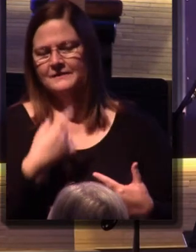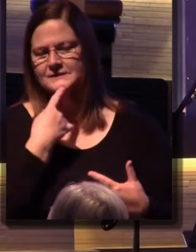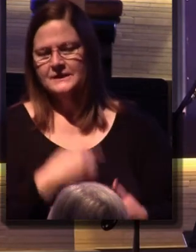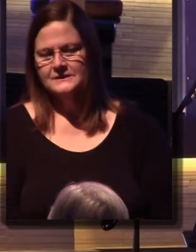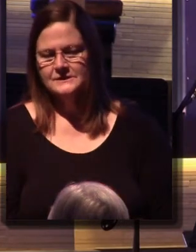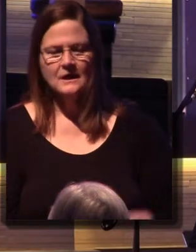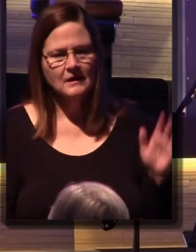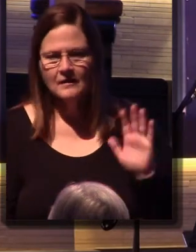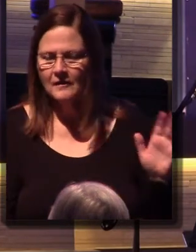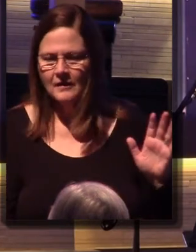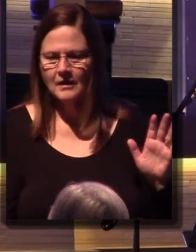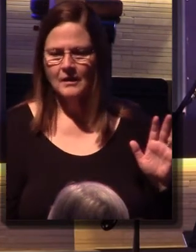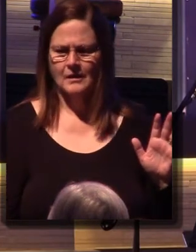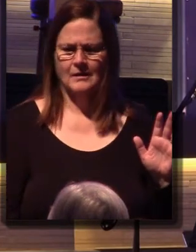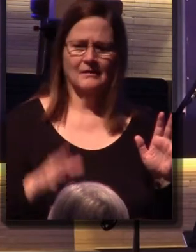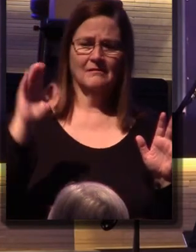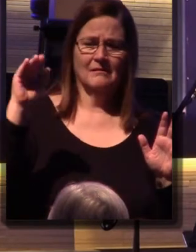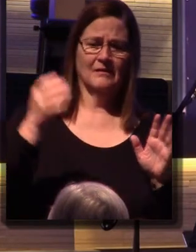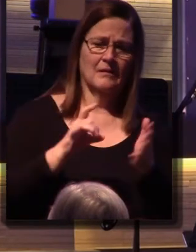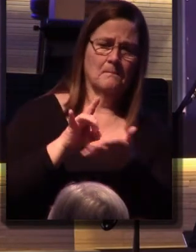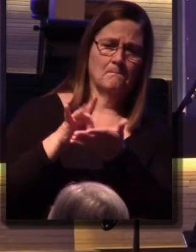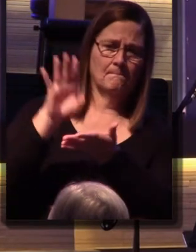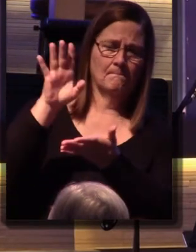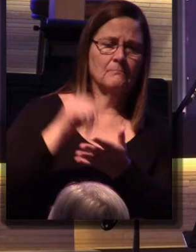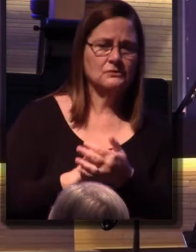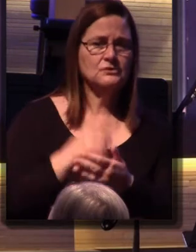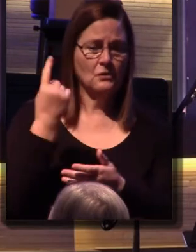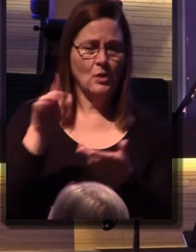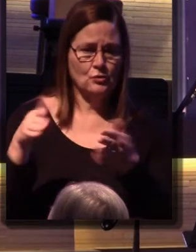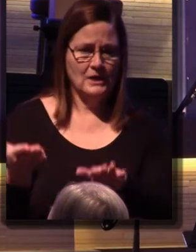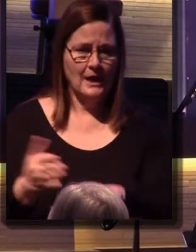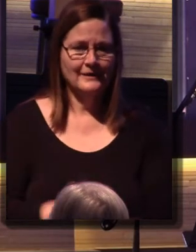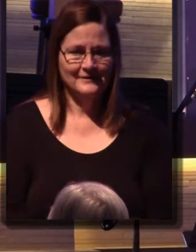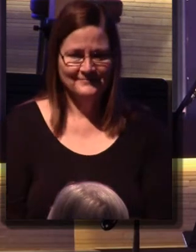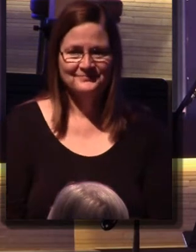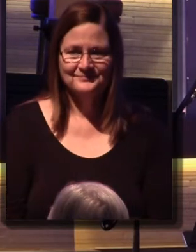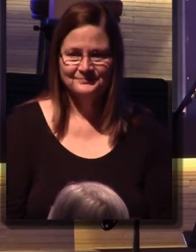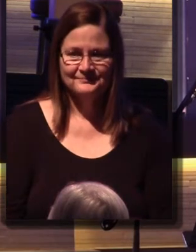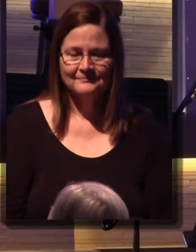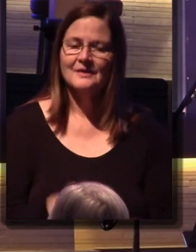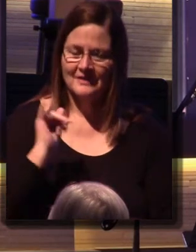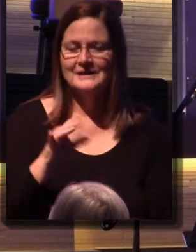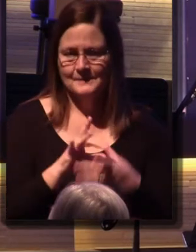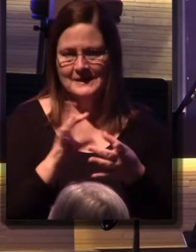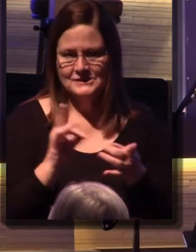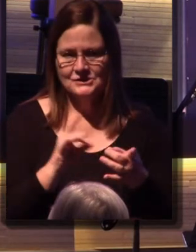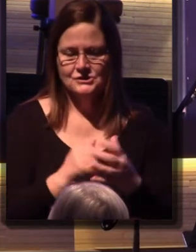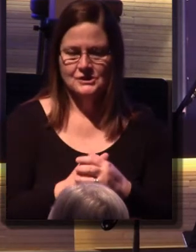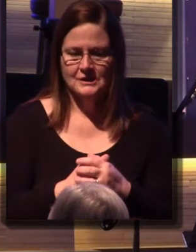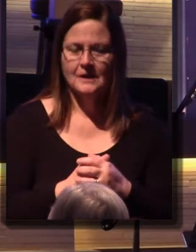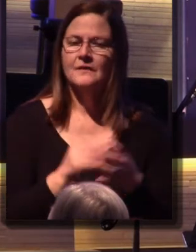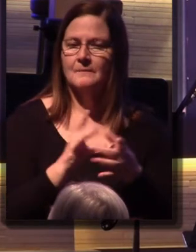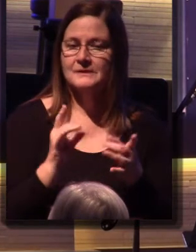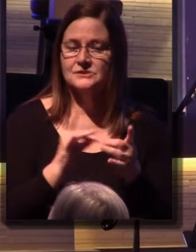is a lament that says, no, good riddance to the one who died. That's